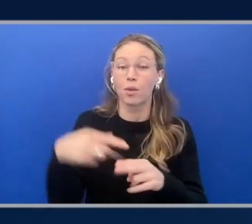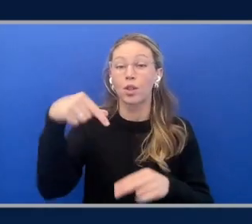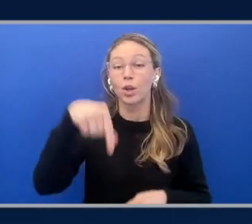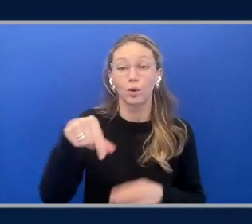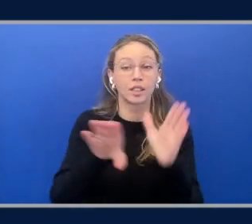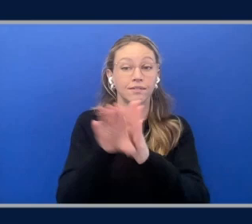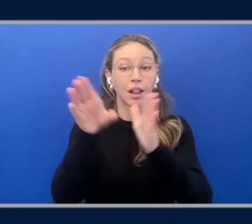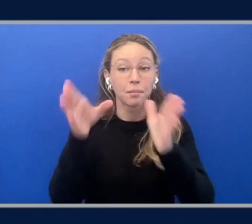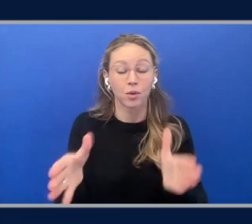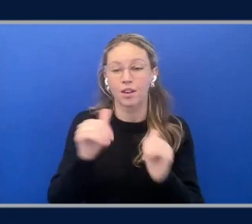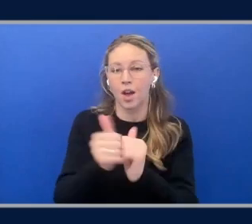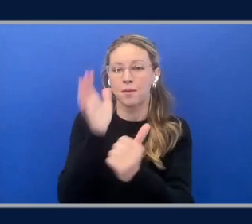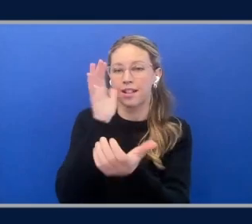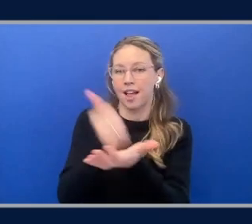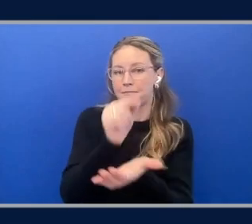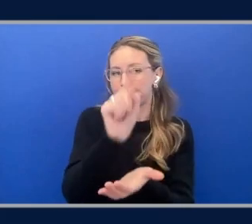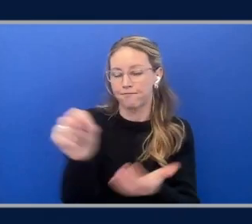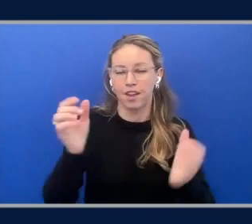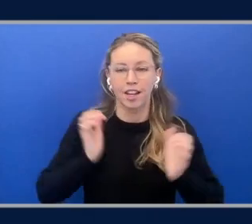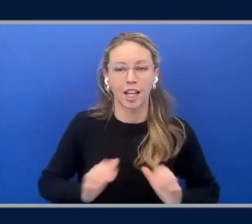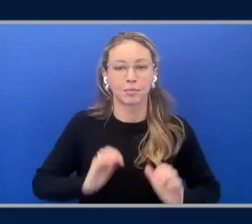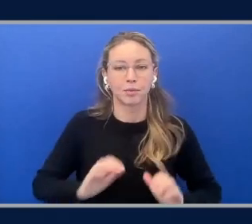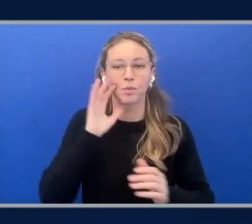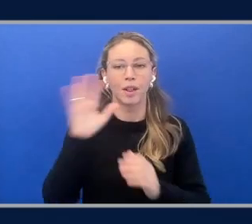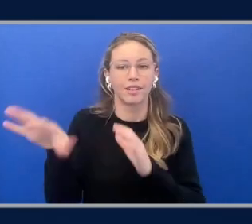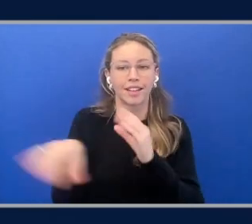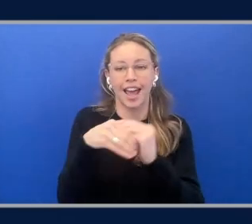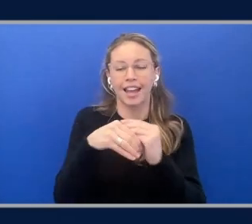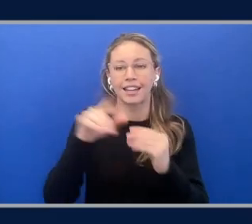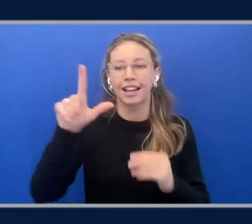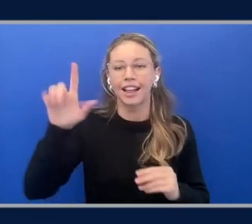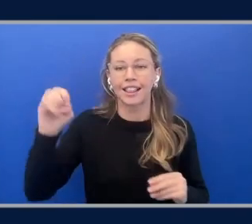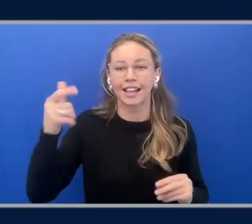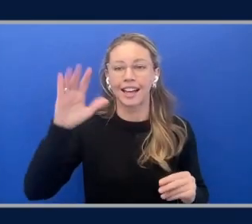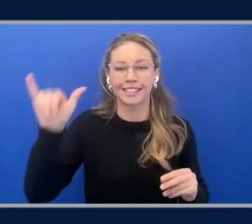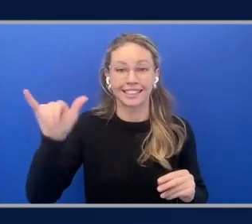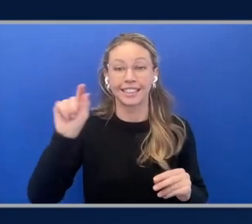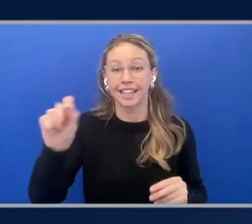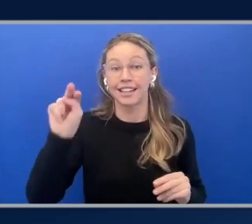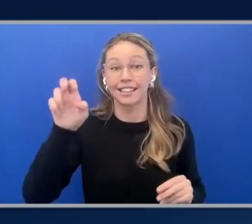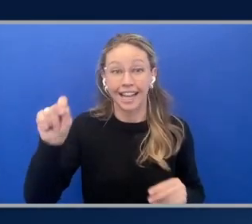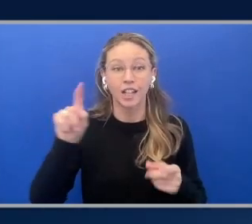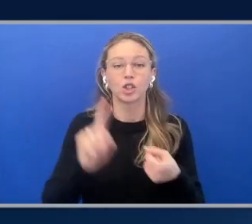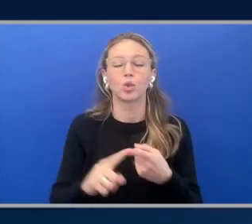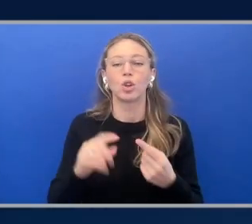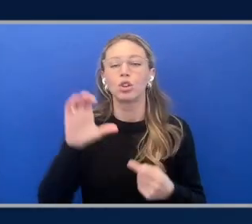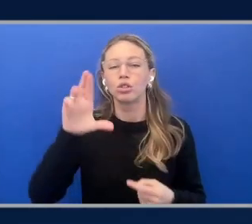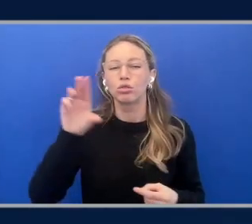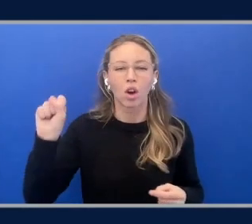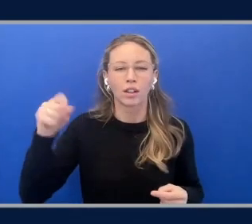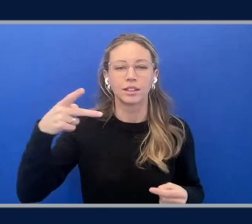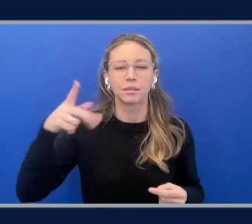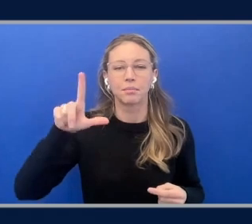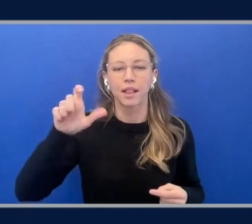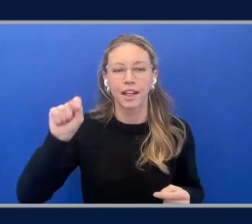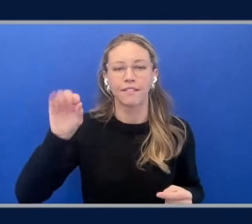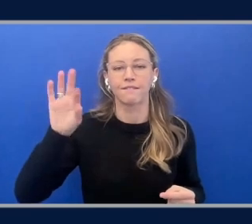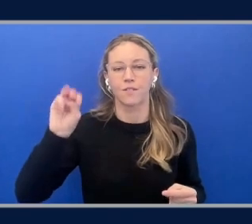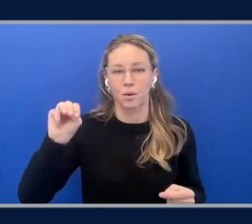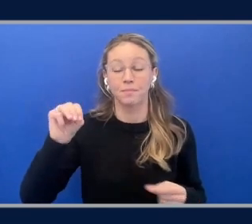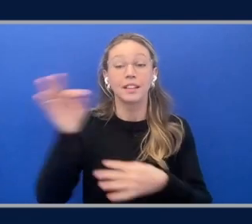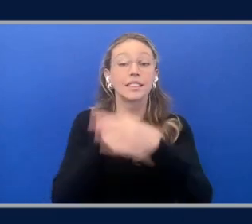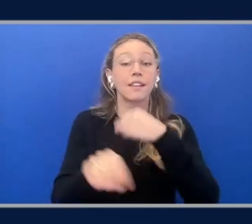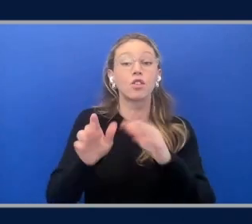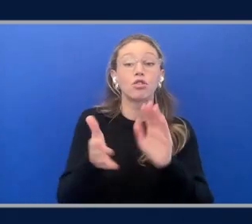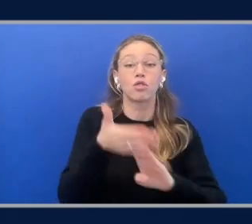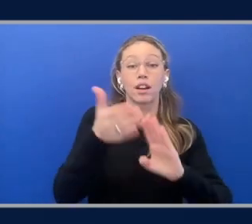it's going to help customers port their legacy .NET applications into cross-platform .NET, which basically means instead of running on Windows instances,